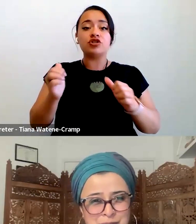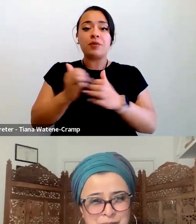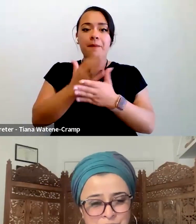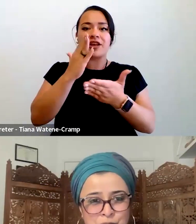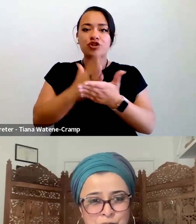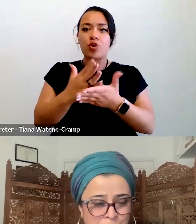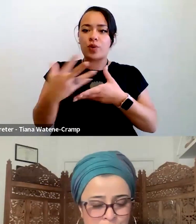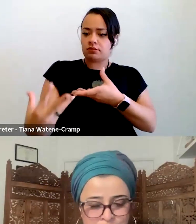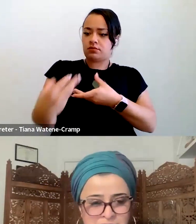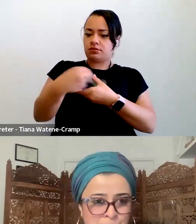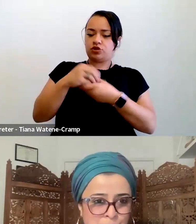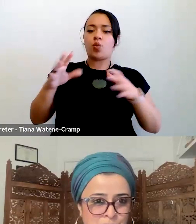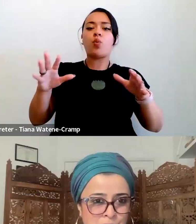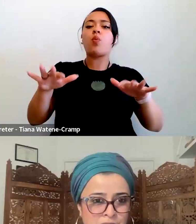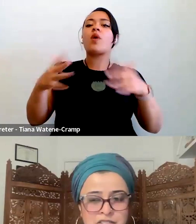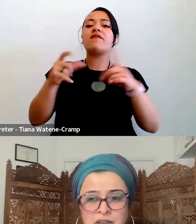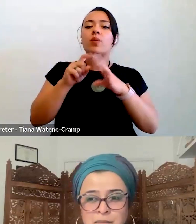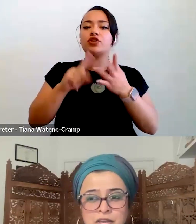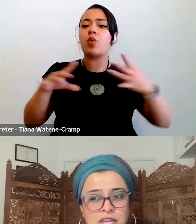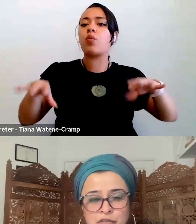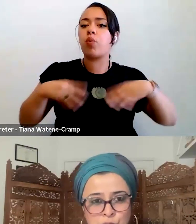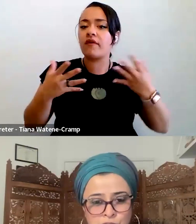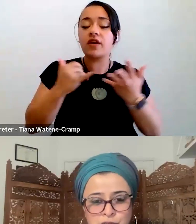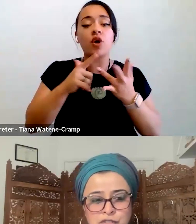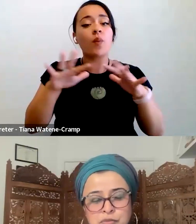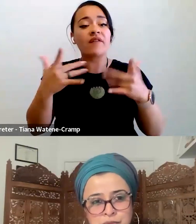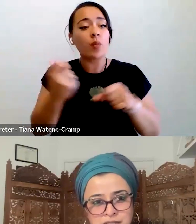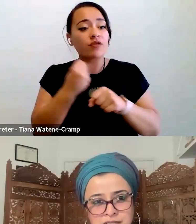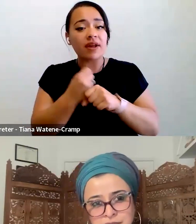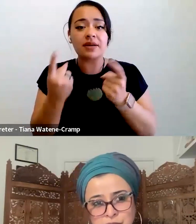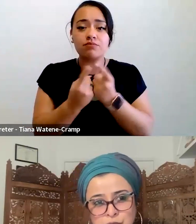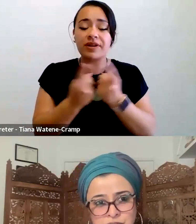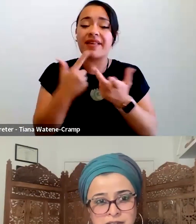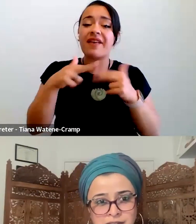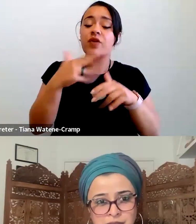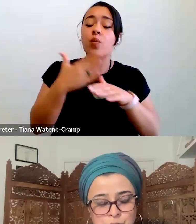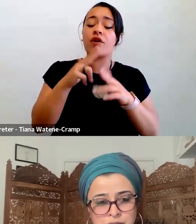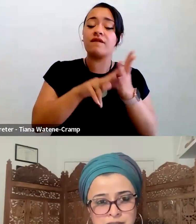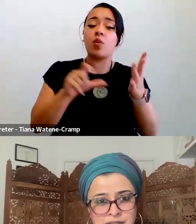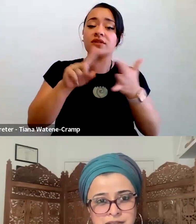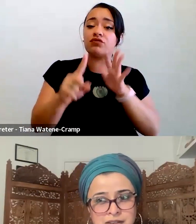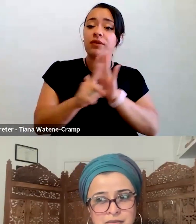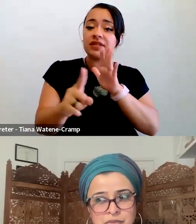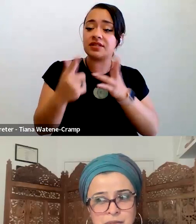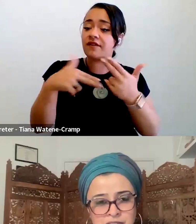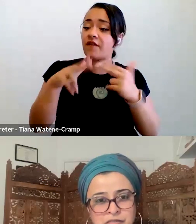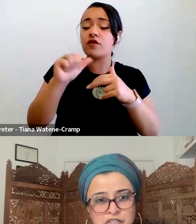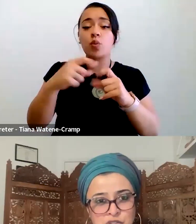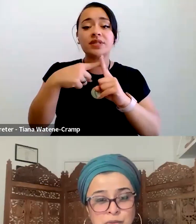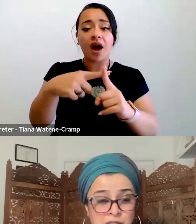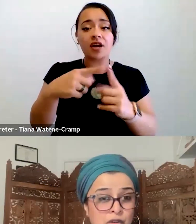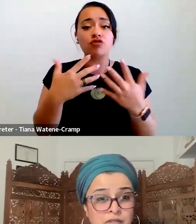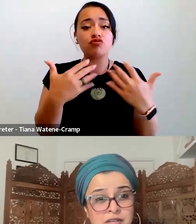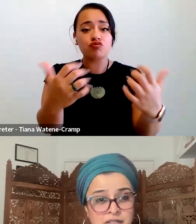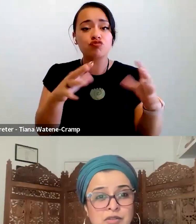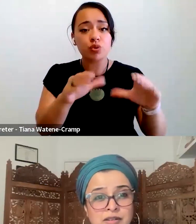do, so that whenever you are creating and promoting product, if your workforce is representative of who your targeted group is, then by definition